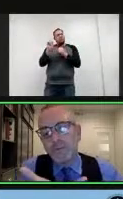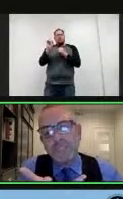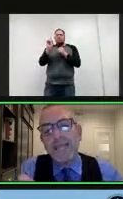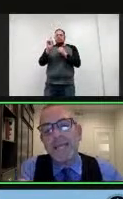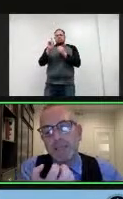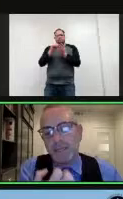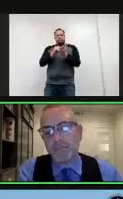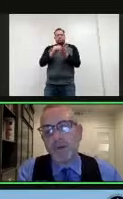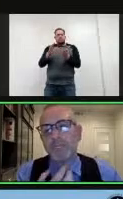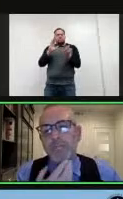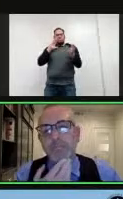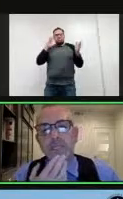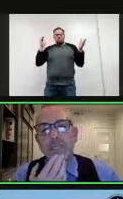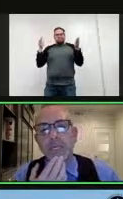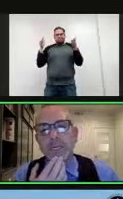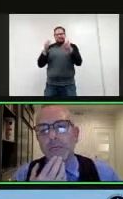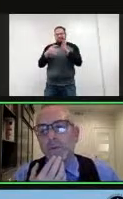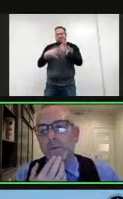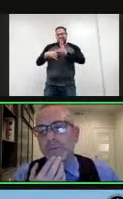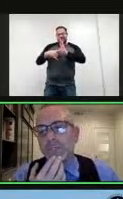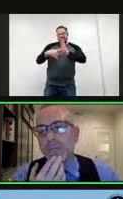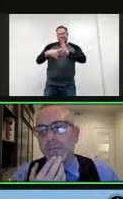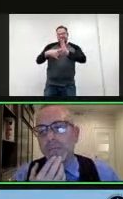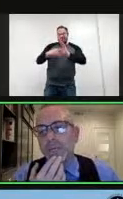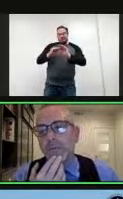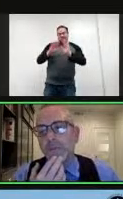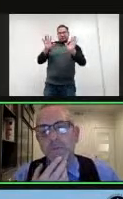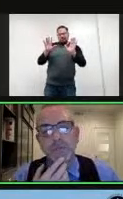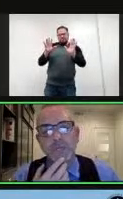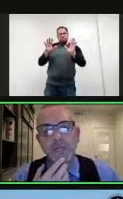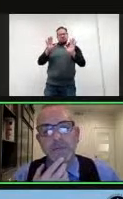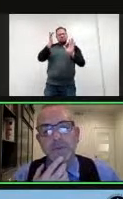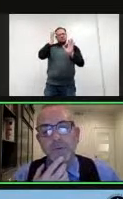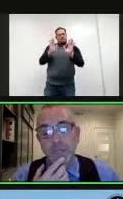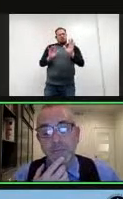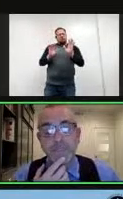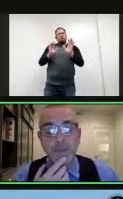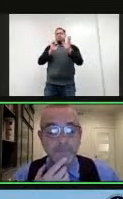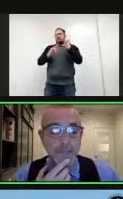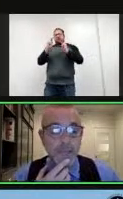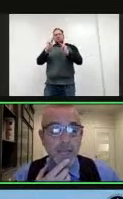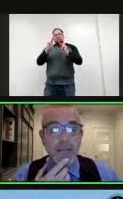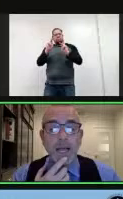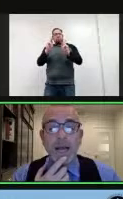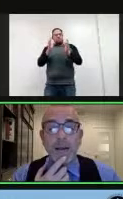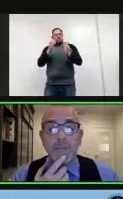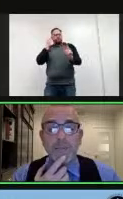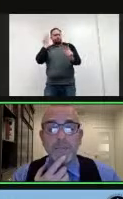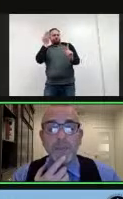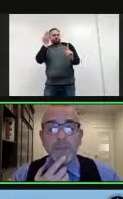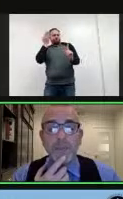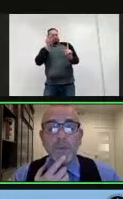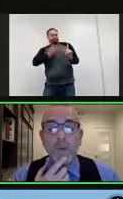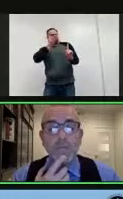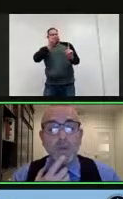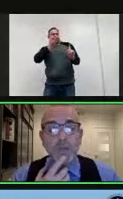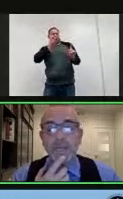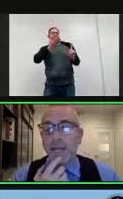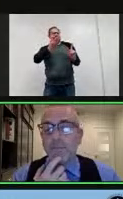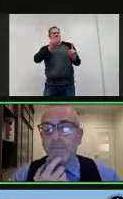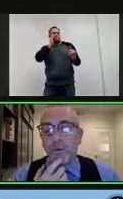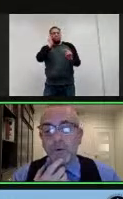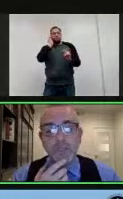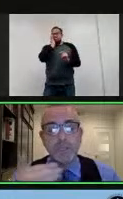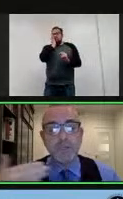so saliently represented in what people say they want their superintendent to be focused on. So what you are looking